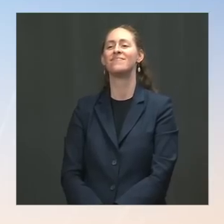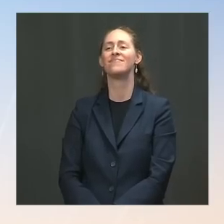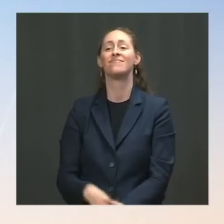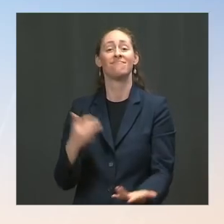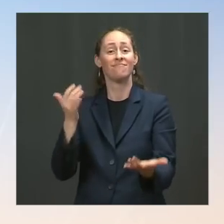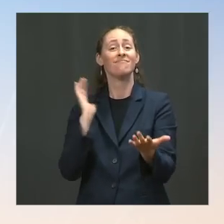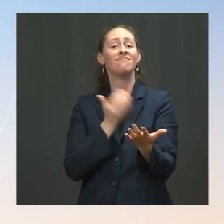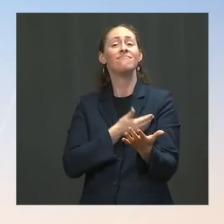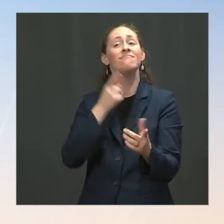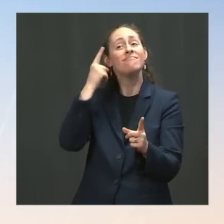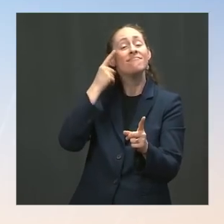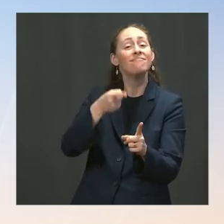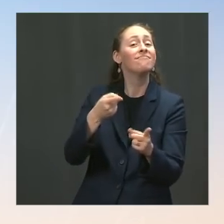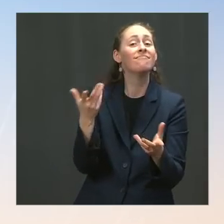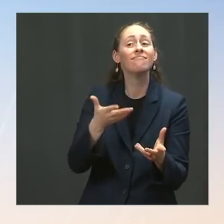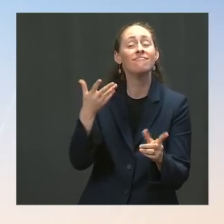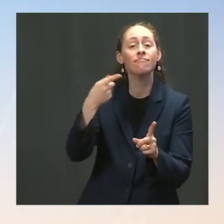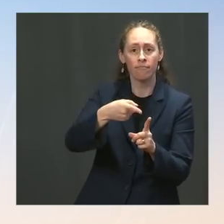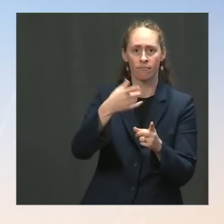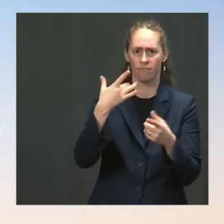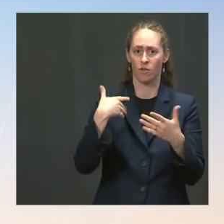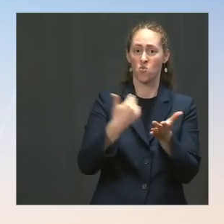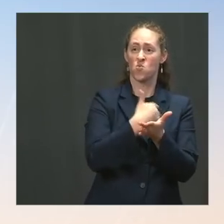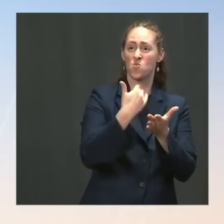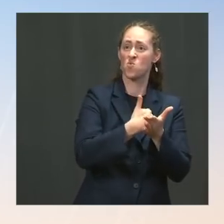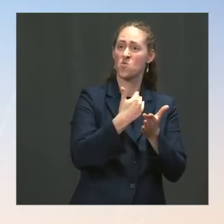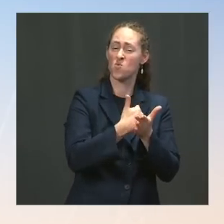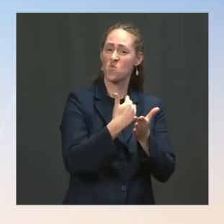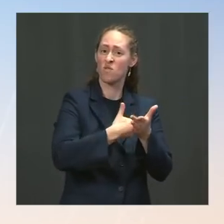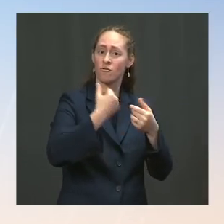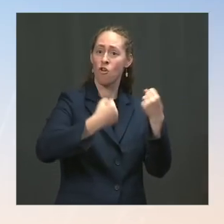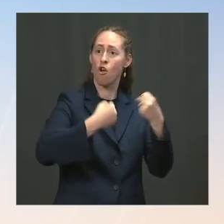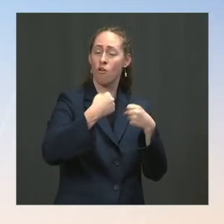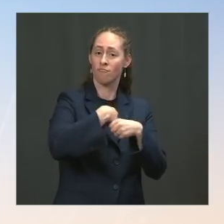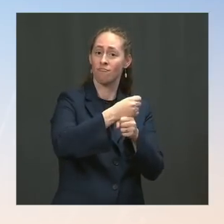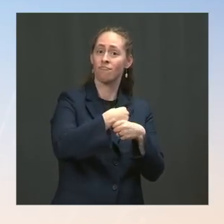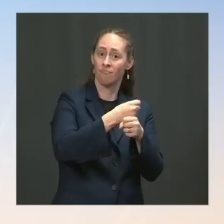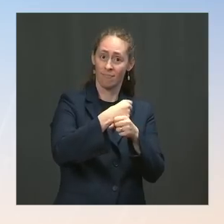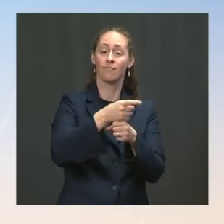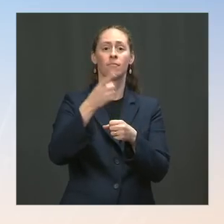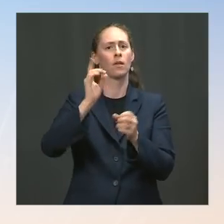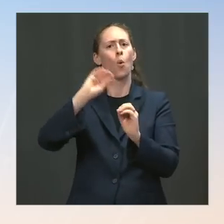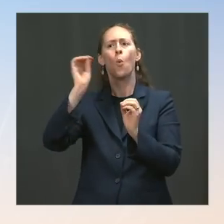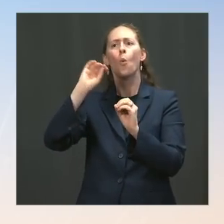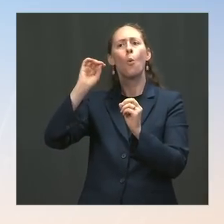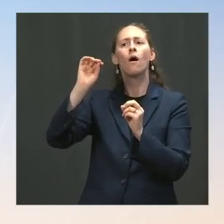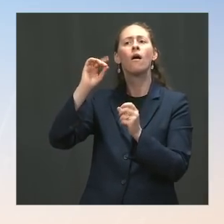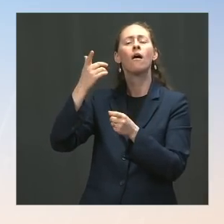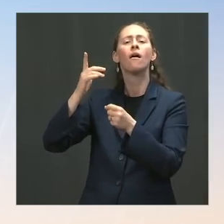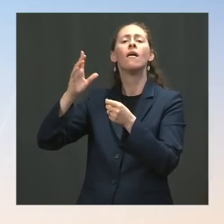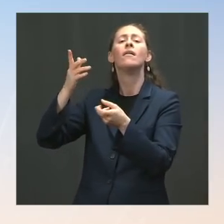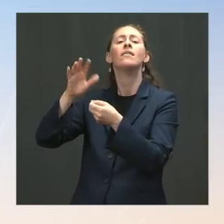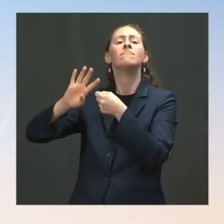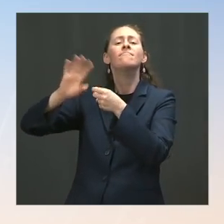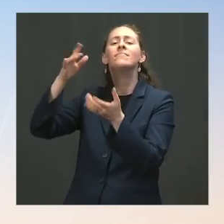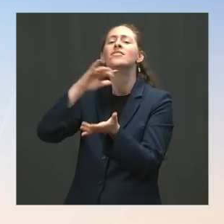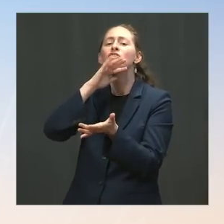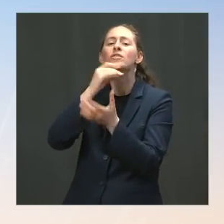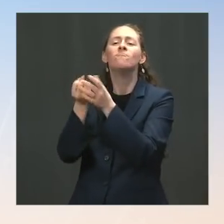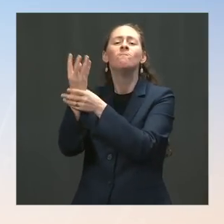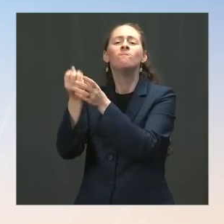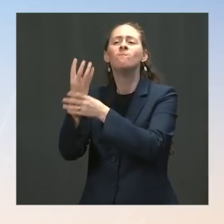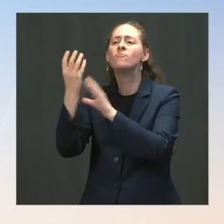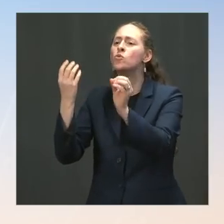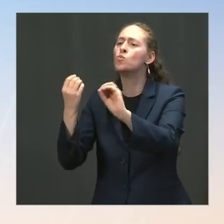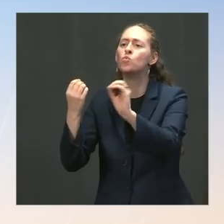sold in 2030 zero emissions vehicles, including battery electric, plug-in hybrid electric, or fuel cell electric vehicles.